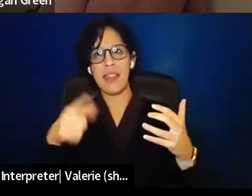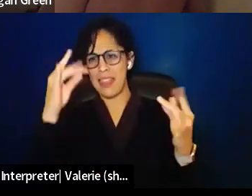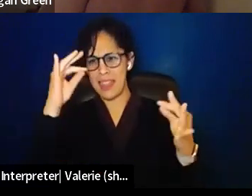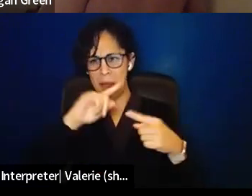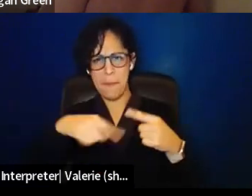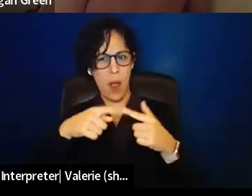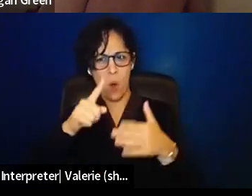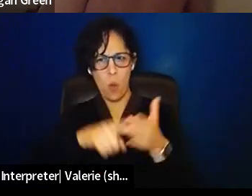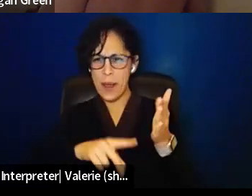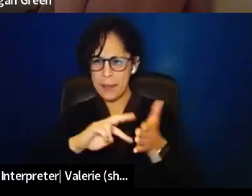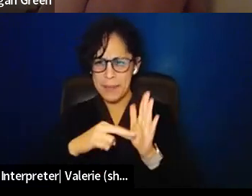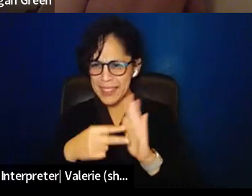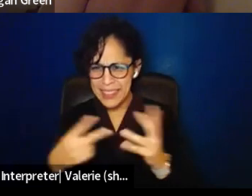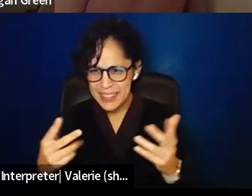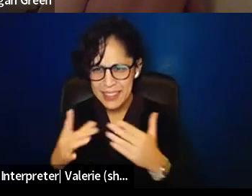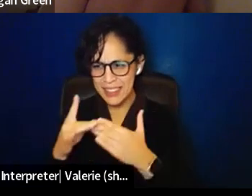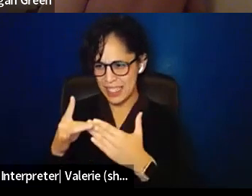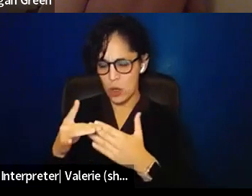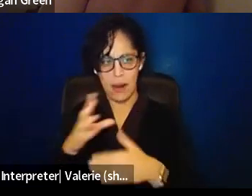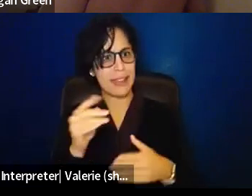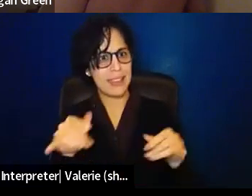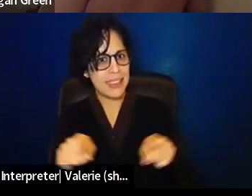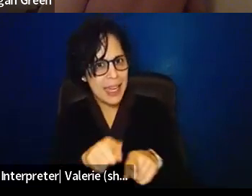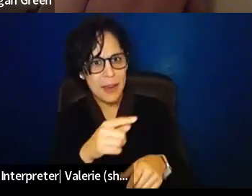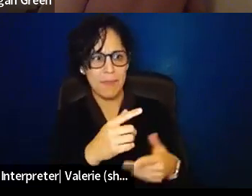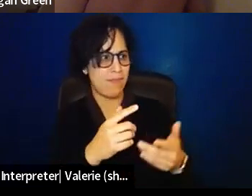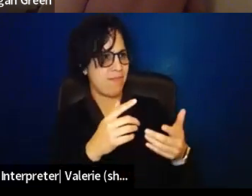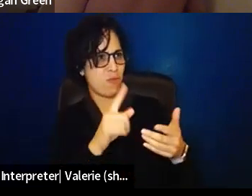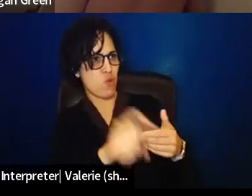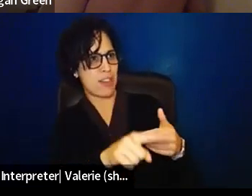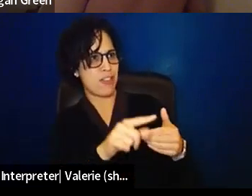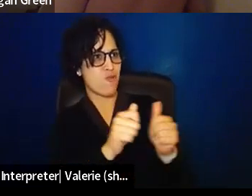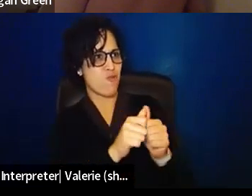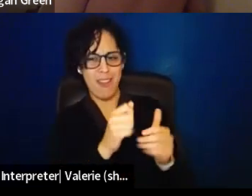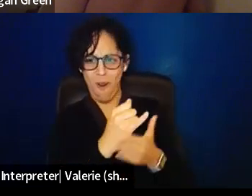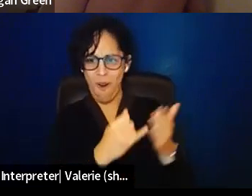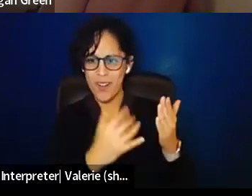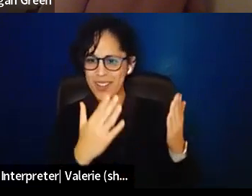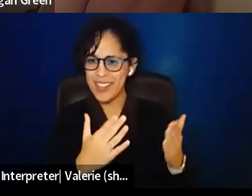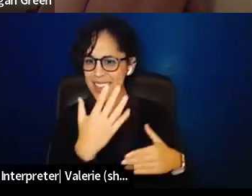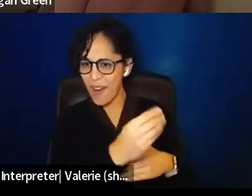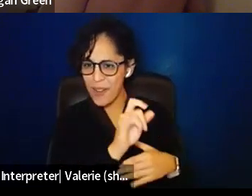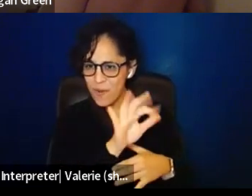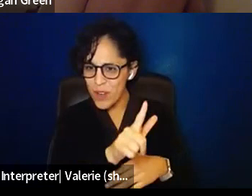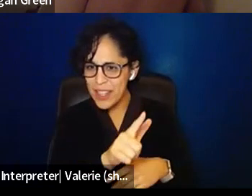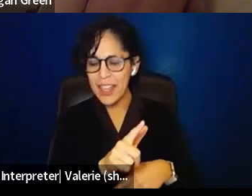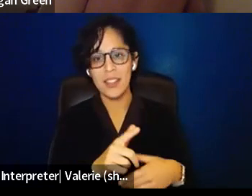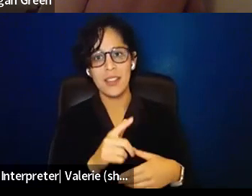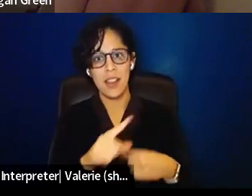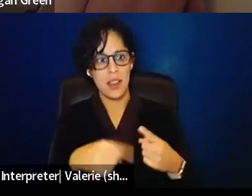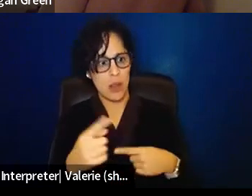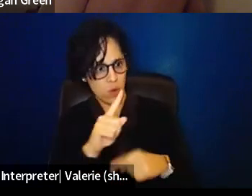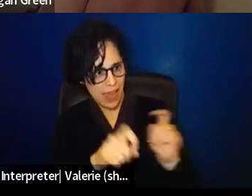about this program with other freelance artists, there's great excitement, but also so many questions of, well, I'm not a leader. Well, I don't